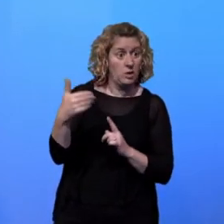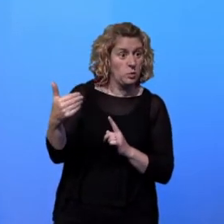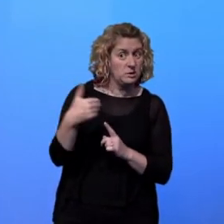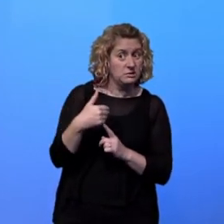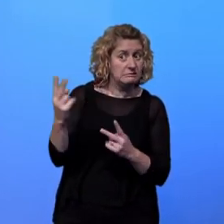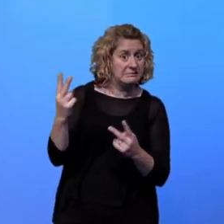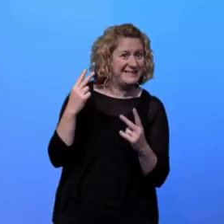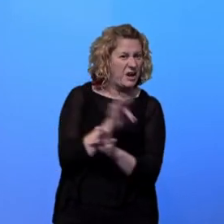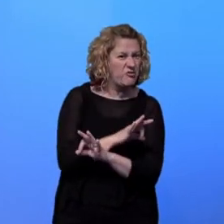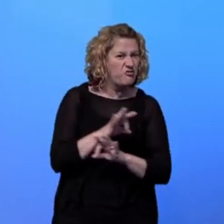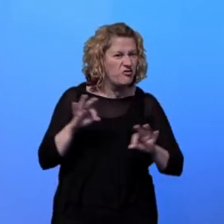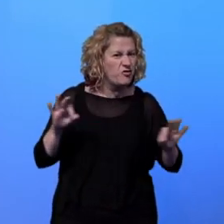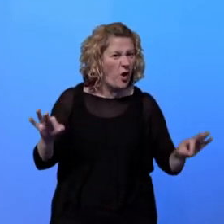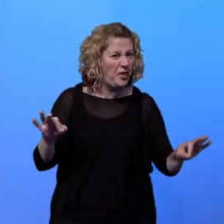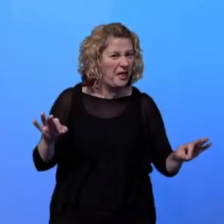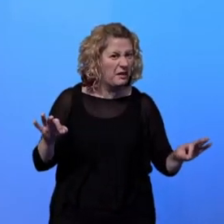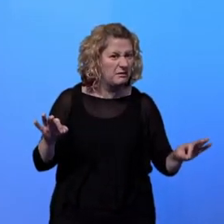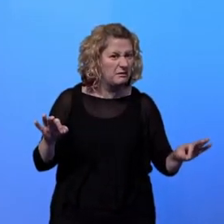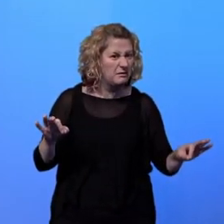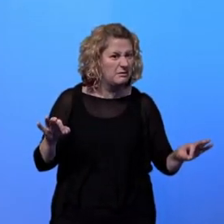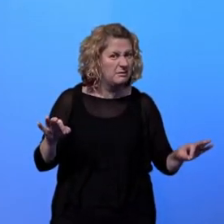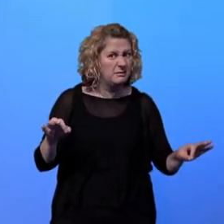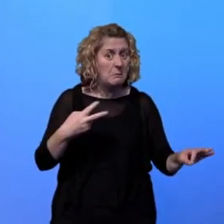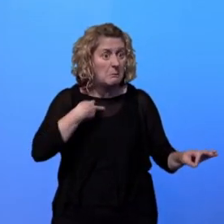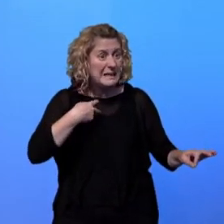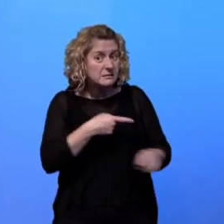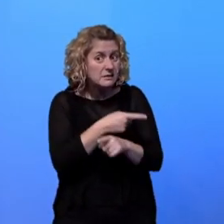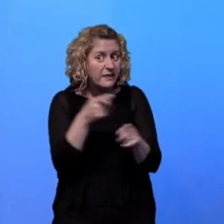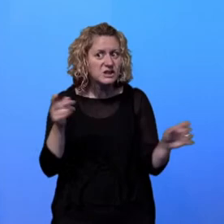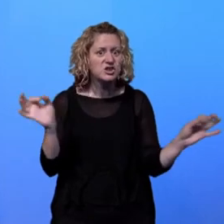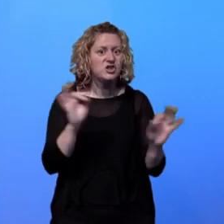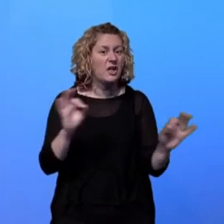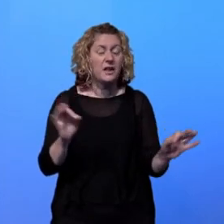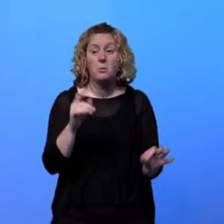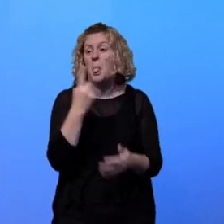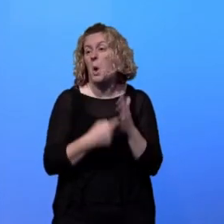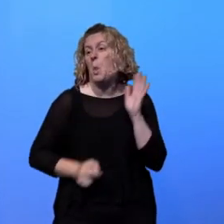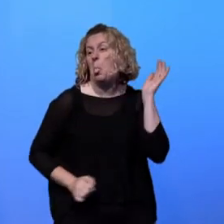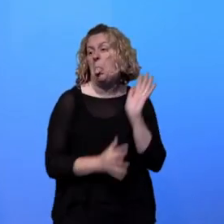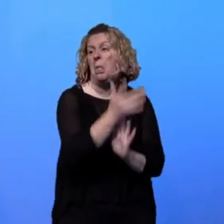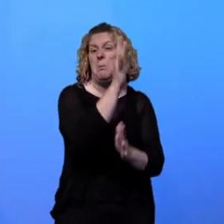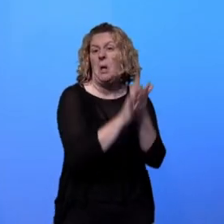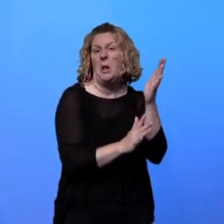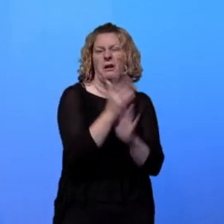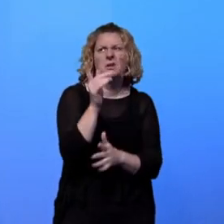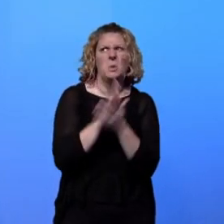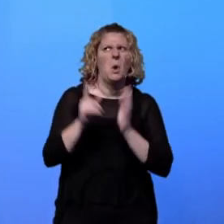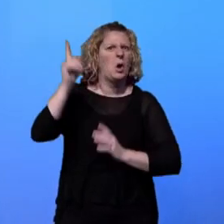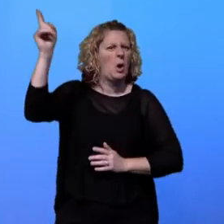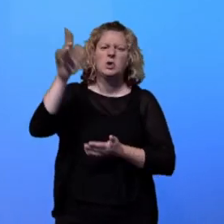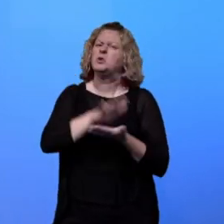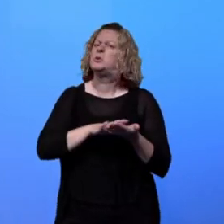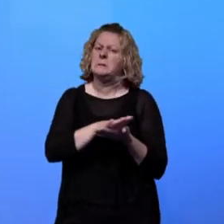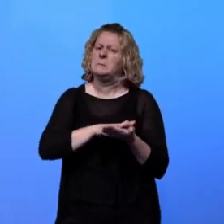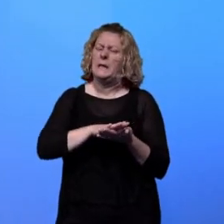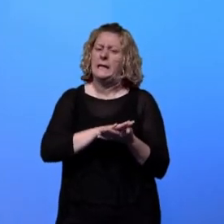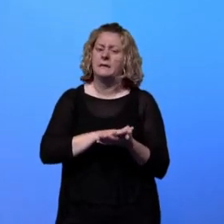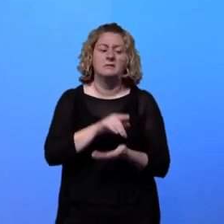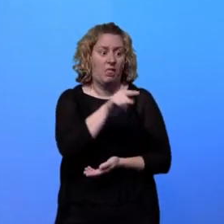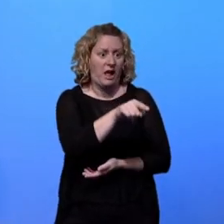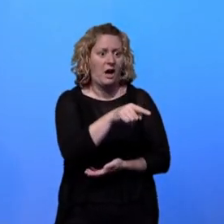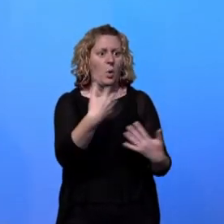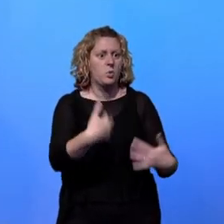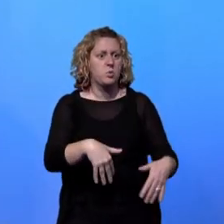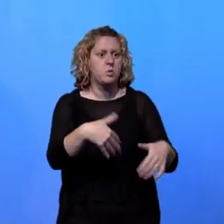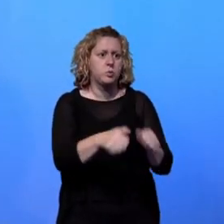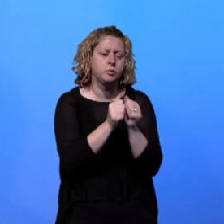see. They won't be missed. What a waste. We're only going to burn them. God can't really have meant that. It's such good stuff. And